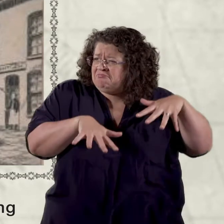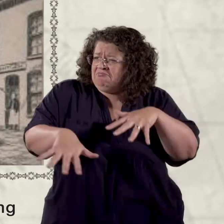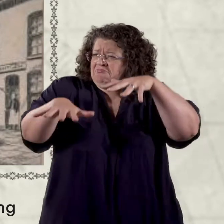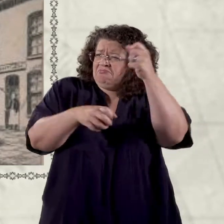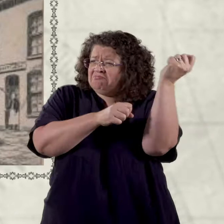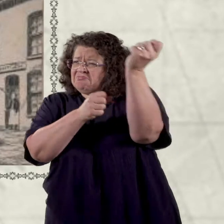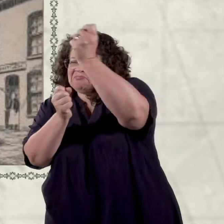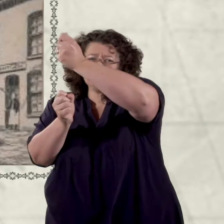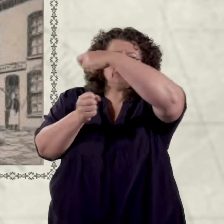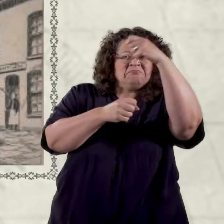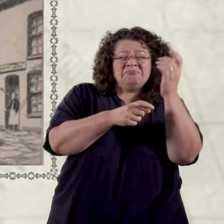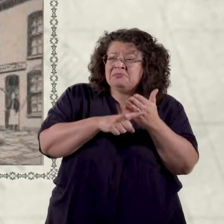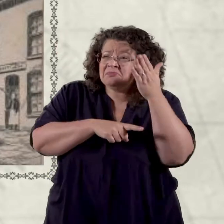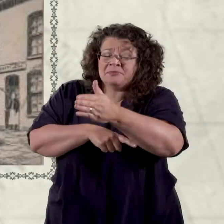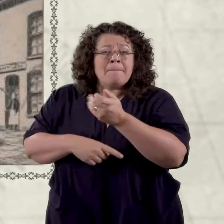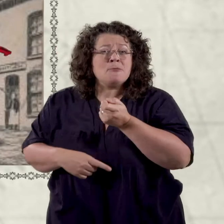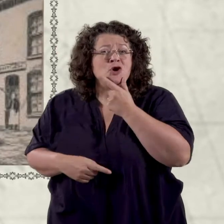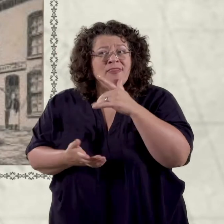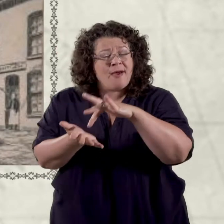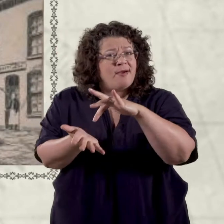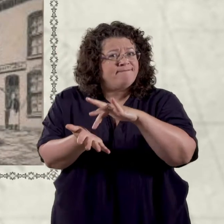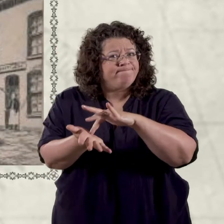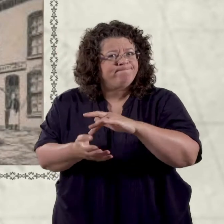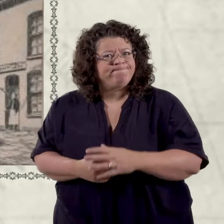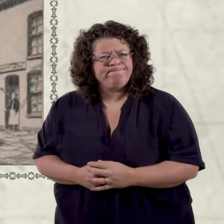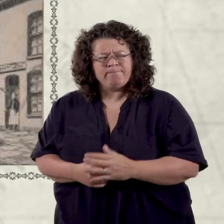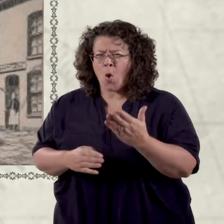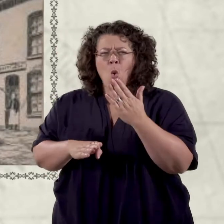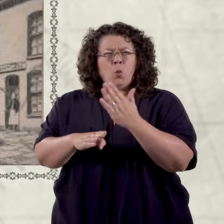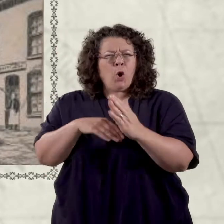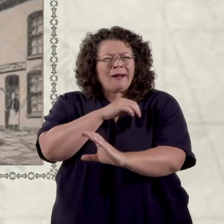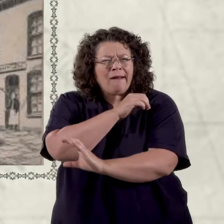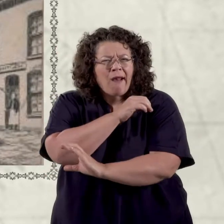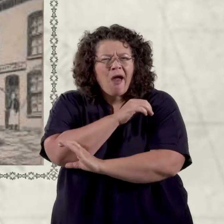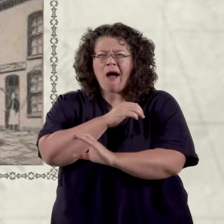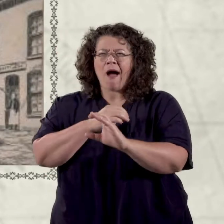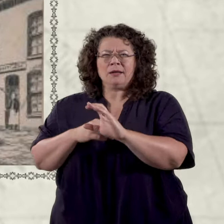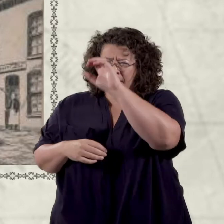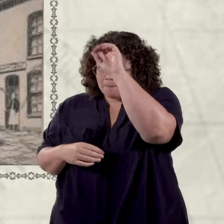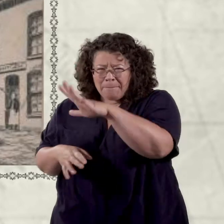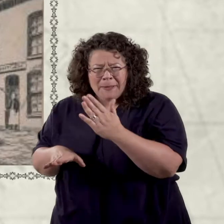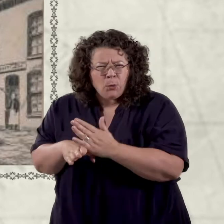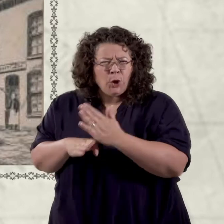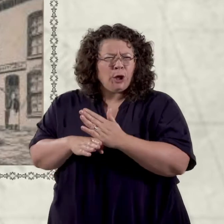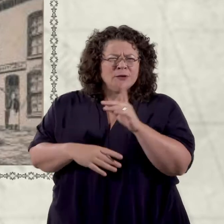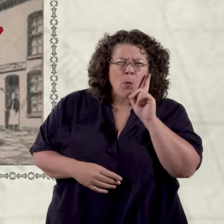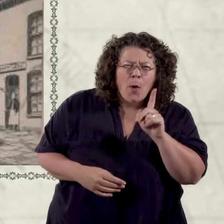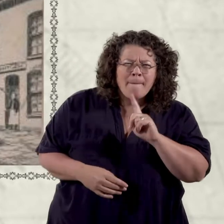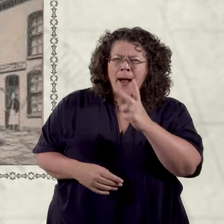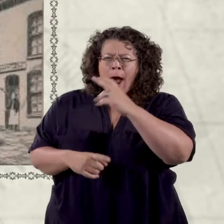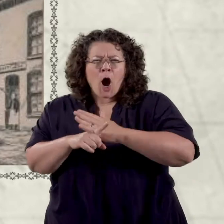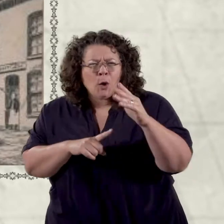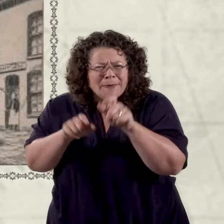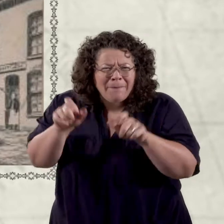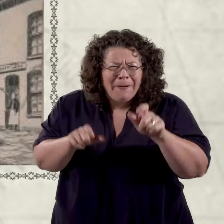Tudful. The working classes, the pit workers, the women, the old people, the children, all underneath